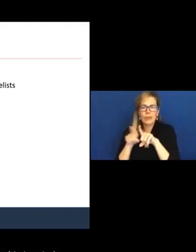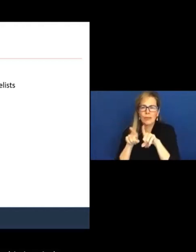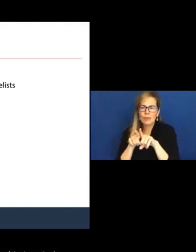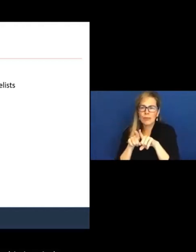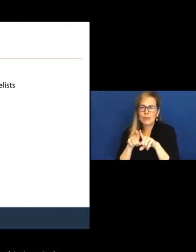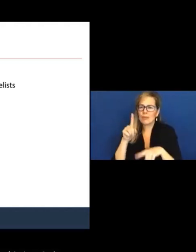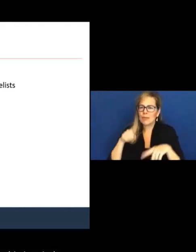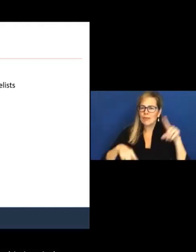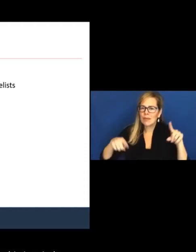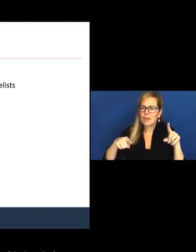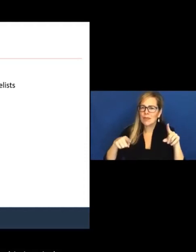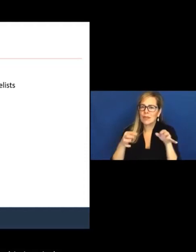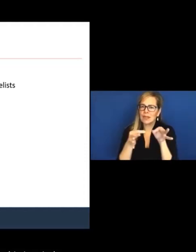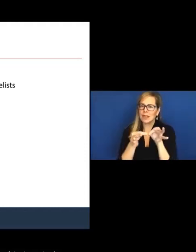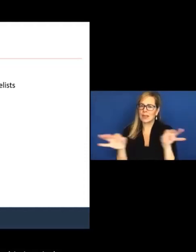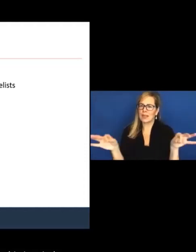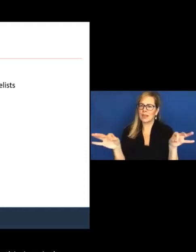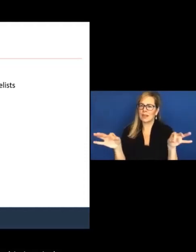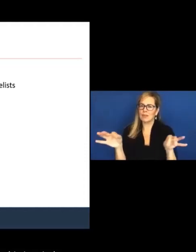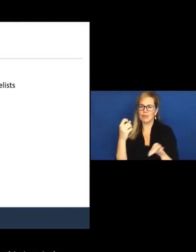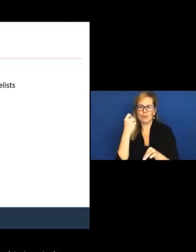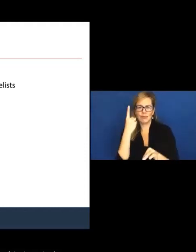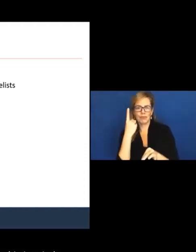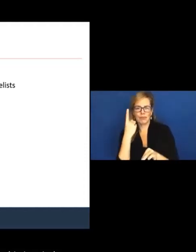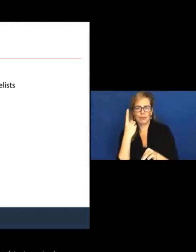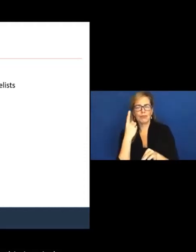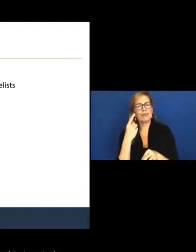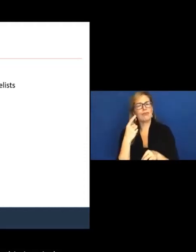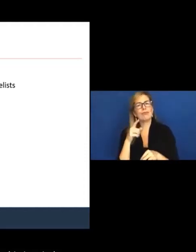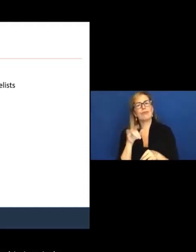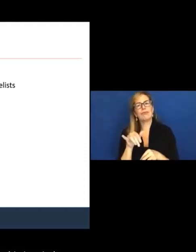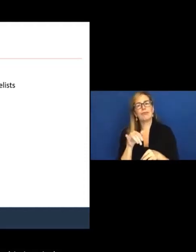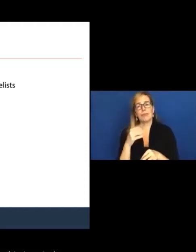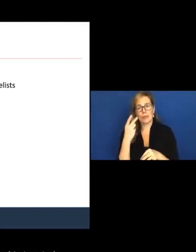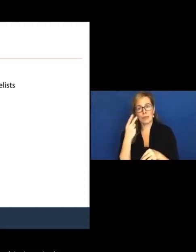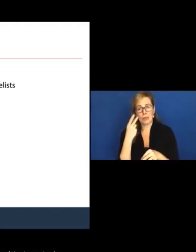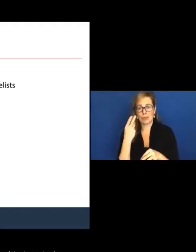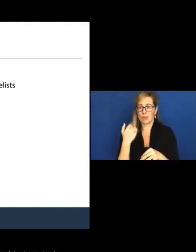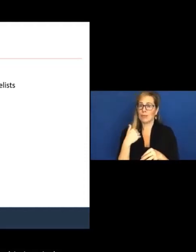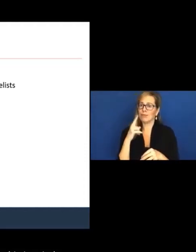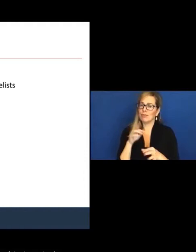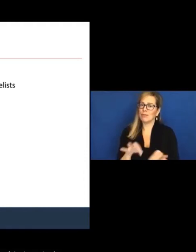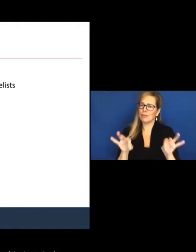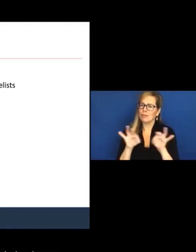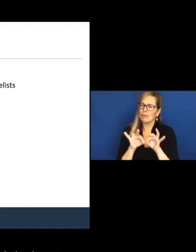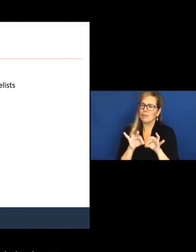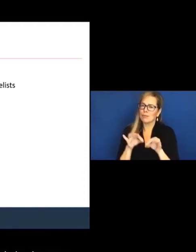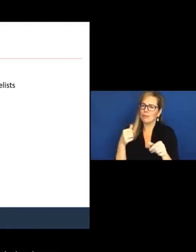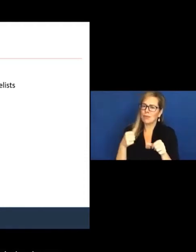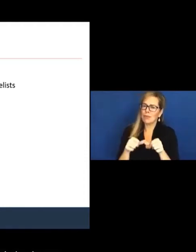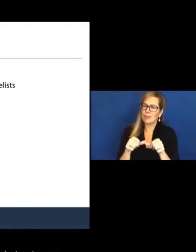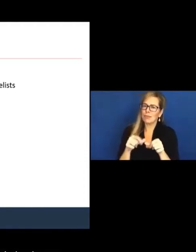abilities. So keep this in mind. We have here a link for tips on using plain